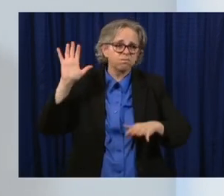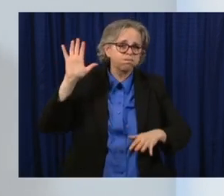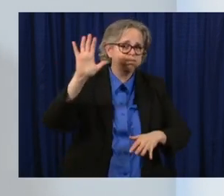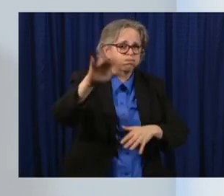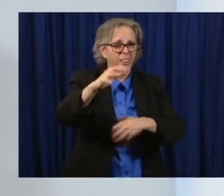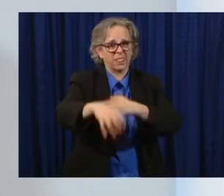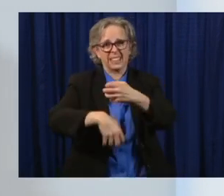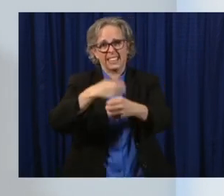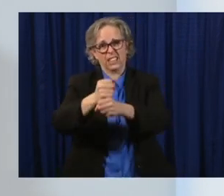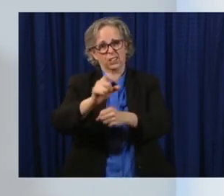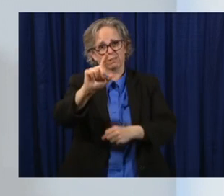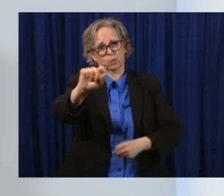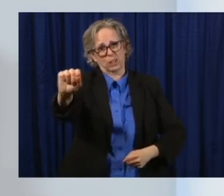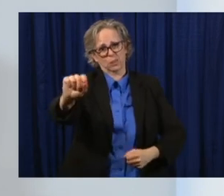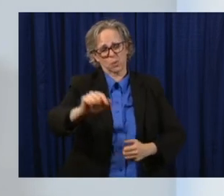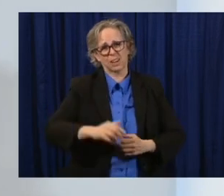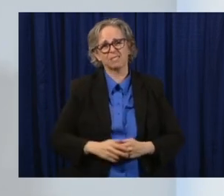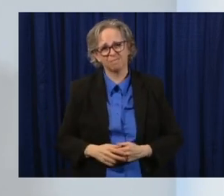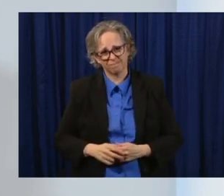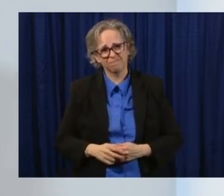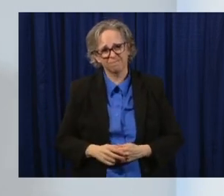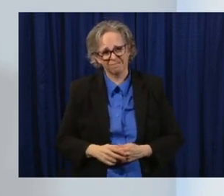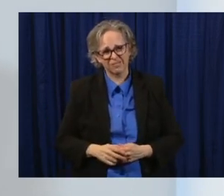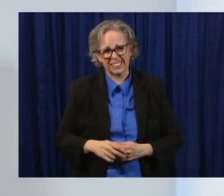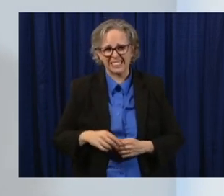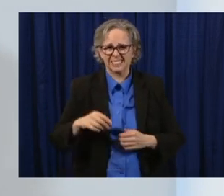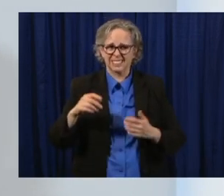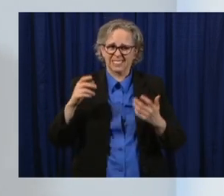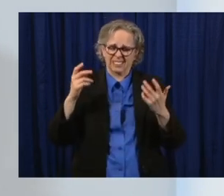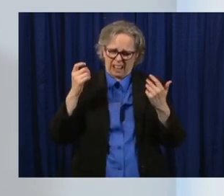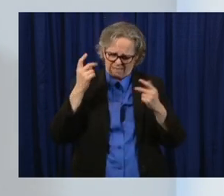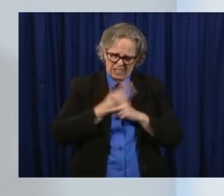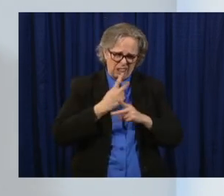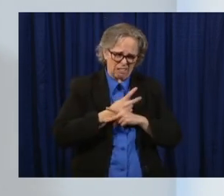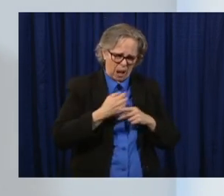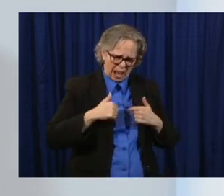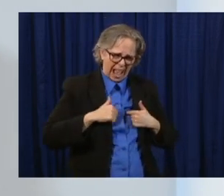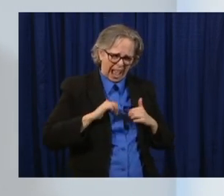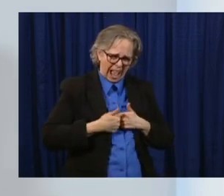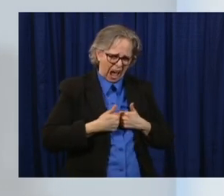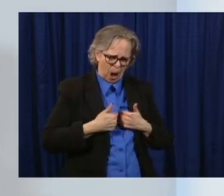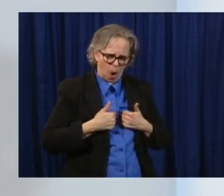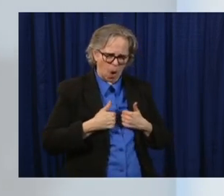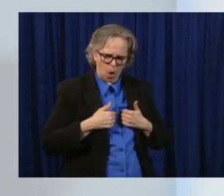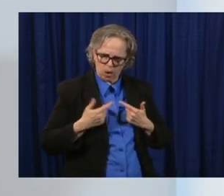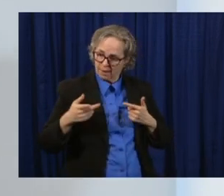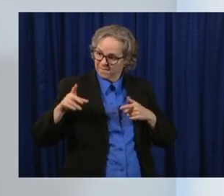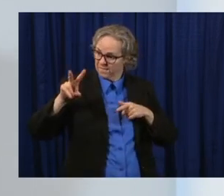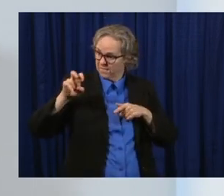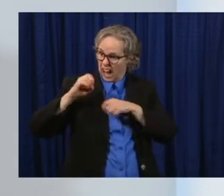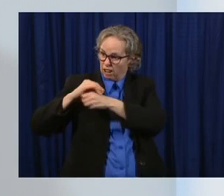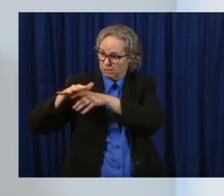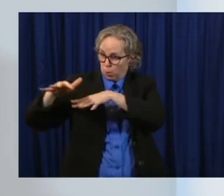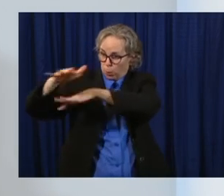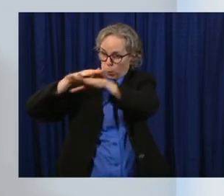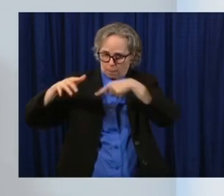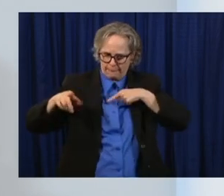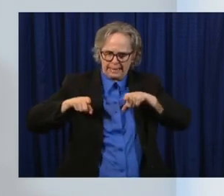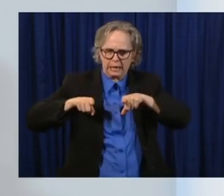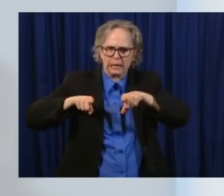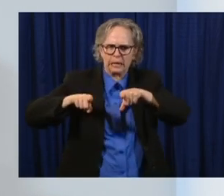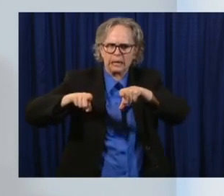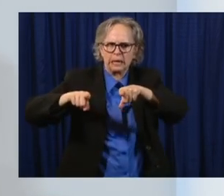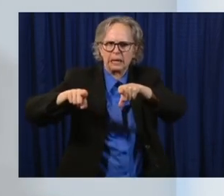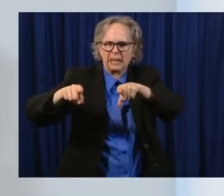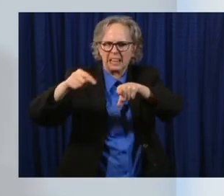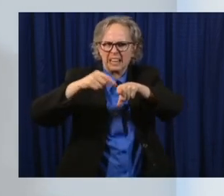And we need to learn to live our lives with it, in it. We need to be wary of it. but we can't live in